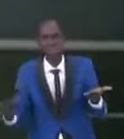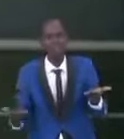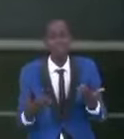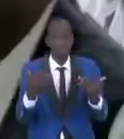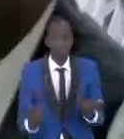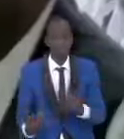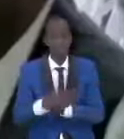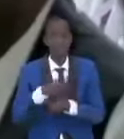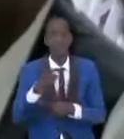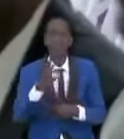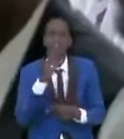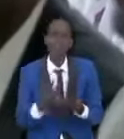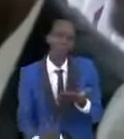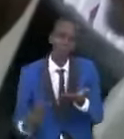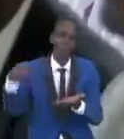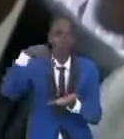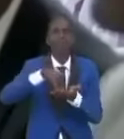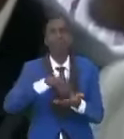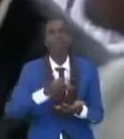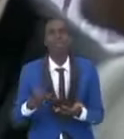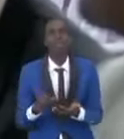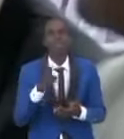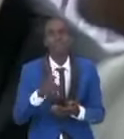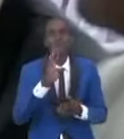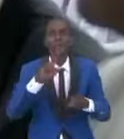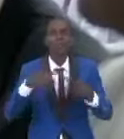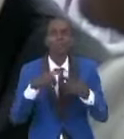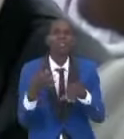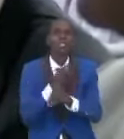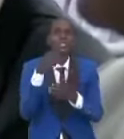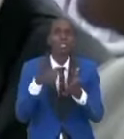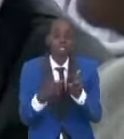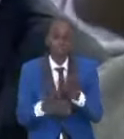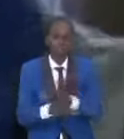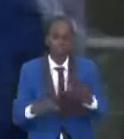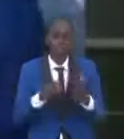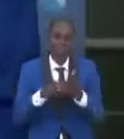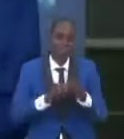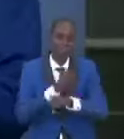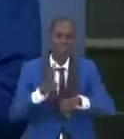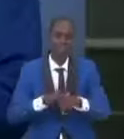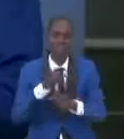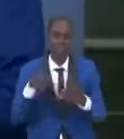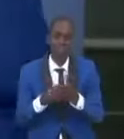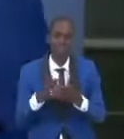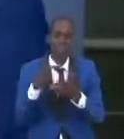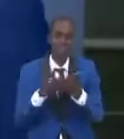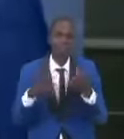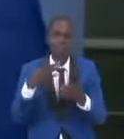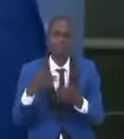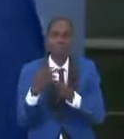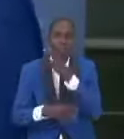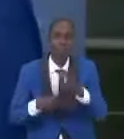rising up. Amen. We're going to take this land, this nation, this continent, the world, like